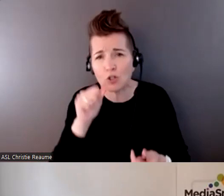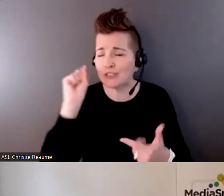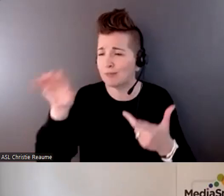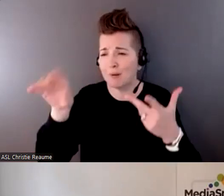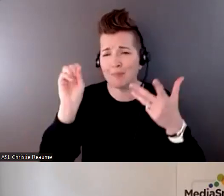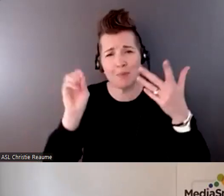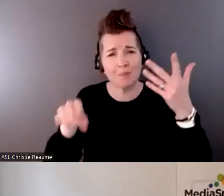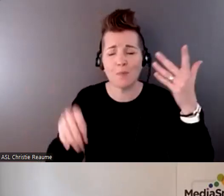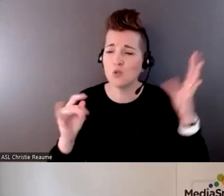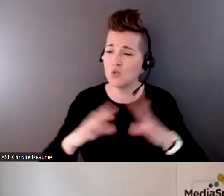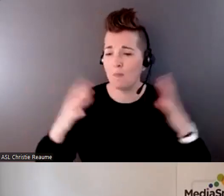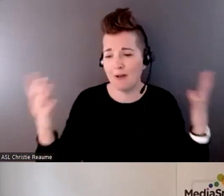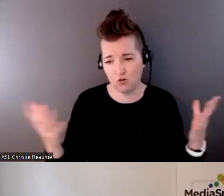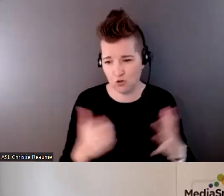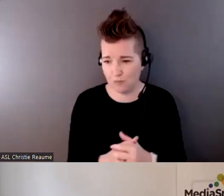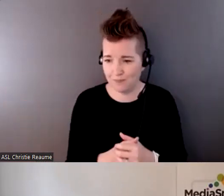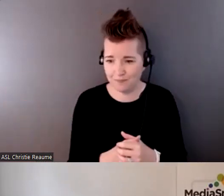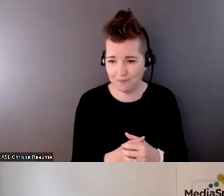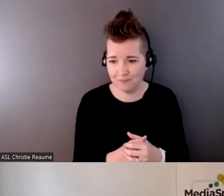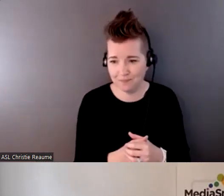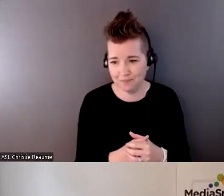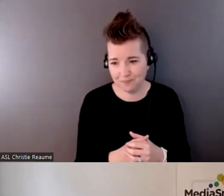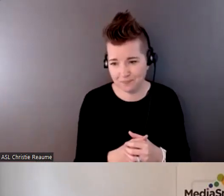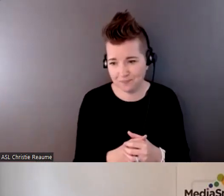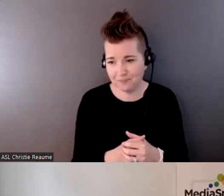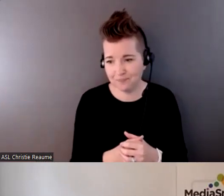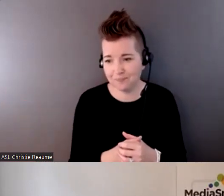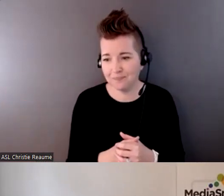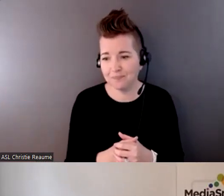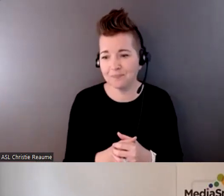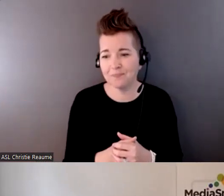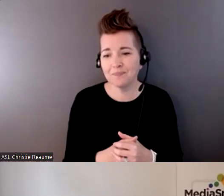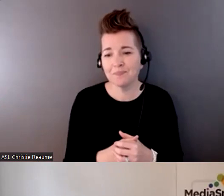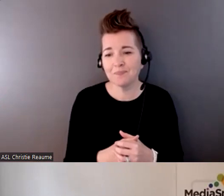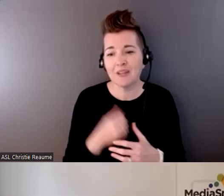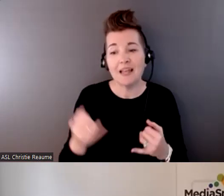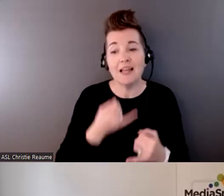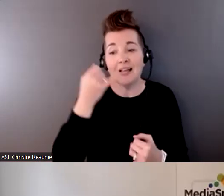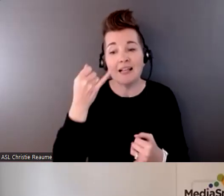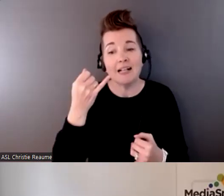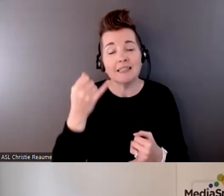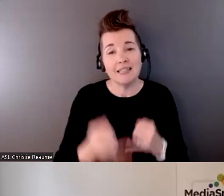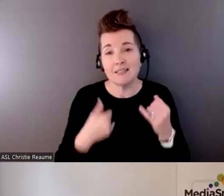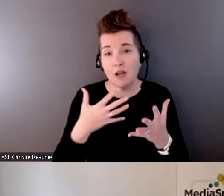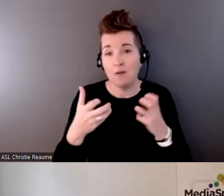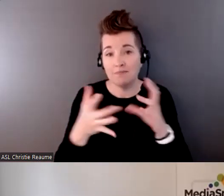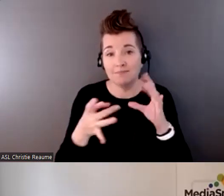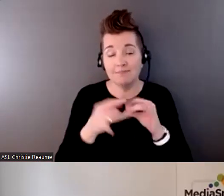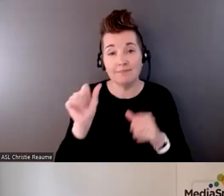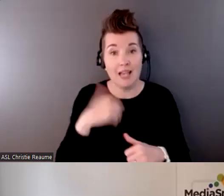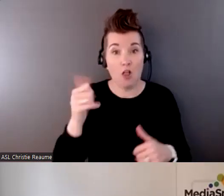different yeah different ways you can explore and practice the skills and the last thing I'll say is just to Echo the other panelists have said